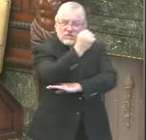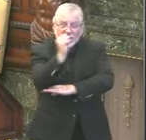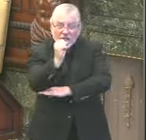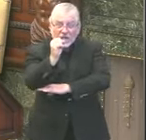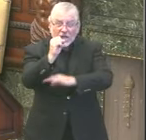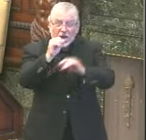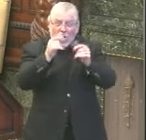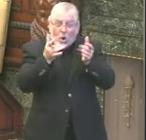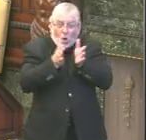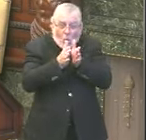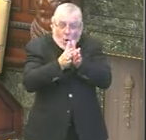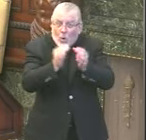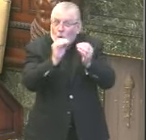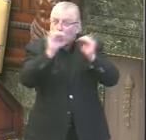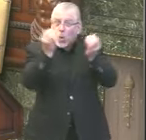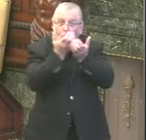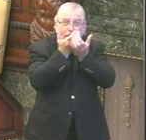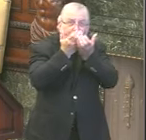masks,